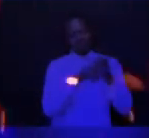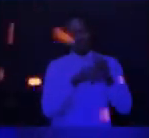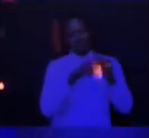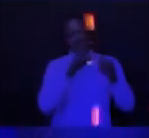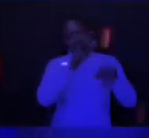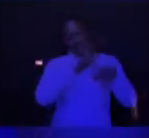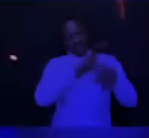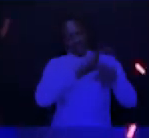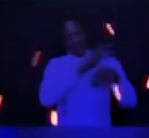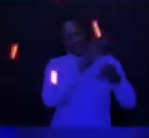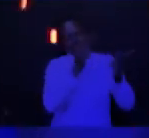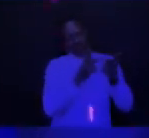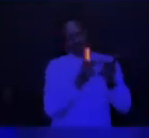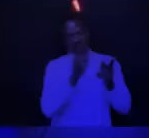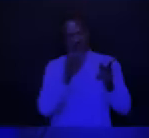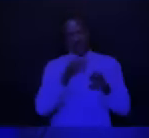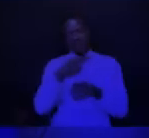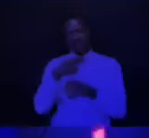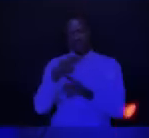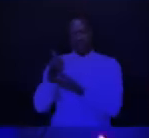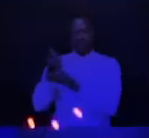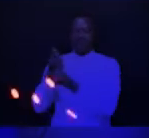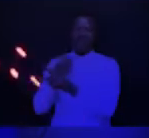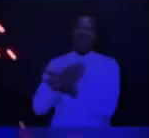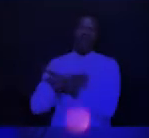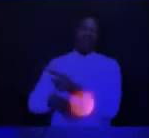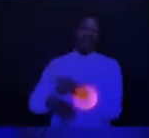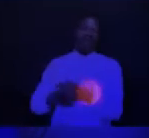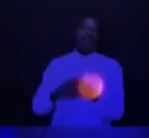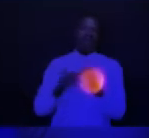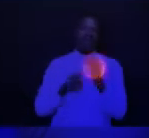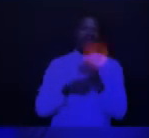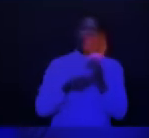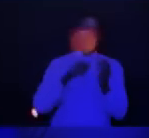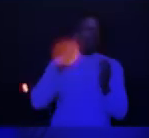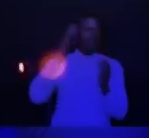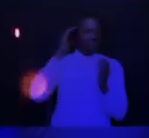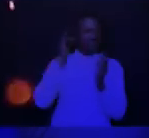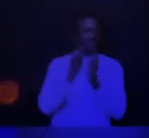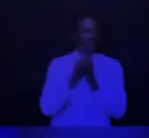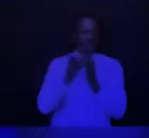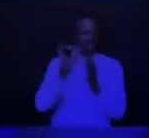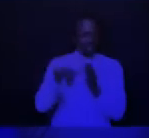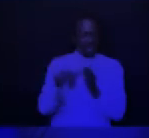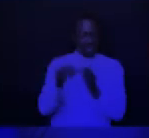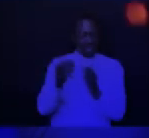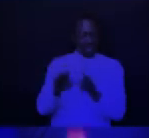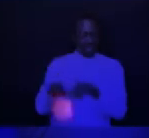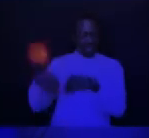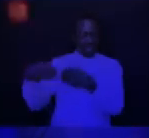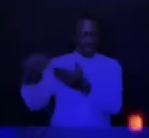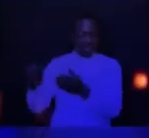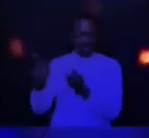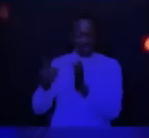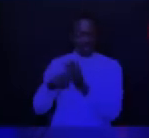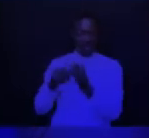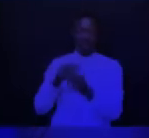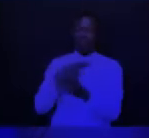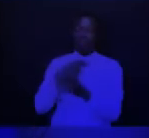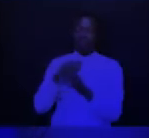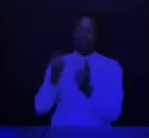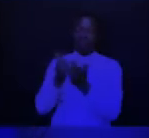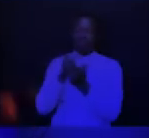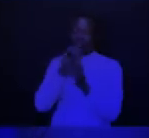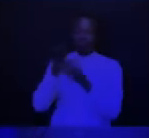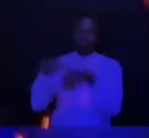are suffering, they are going hungry. And he has learned that the portion that has to be assigned to them was not going to them. E yimu do